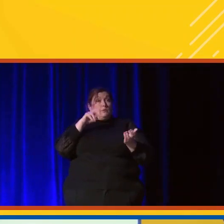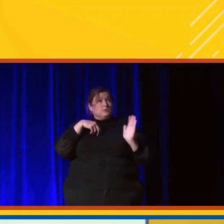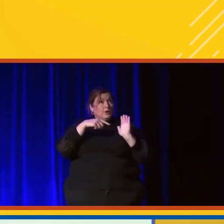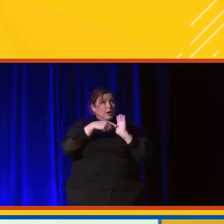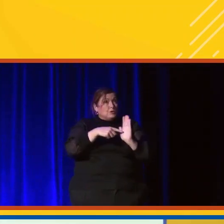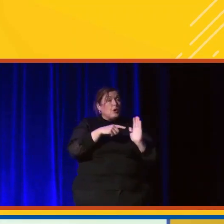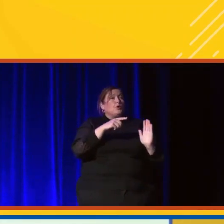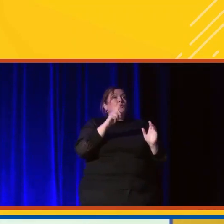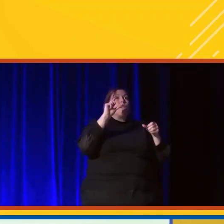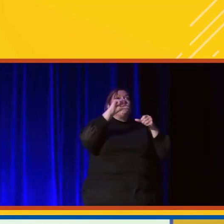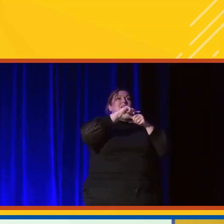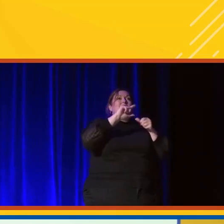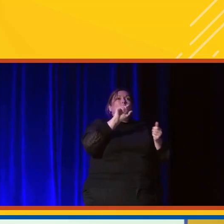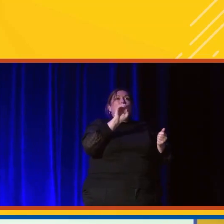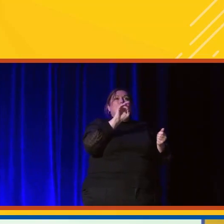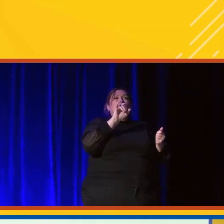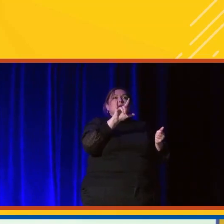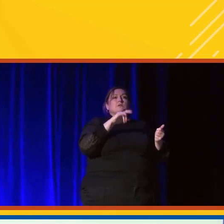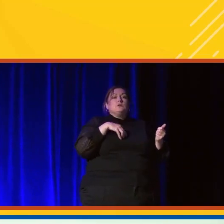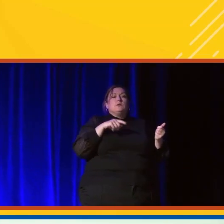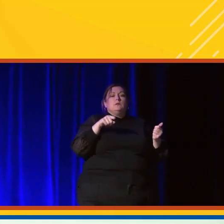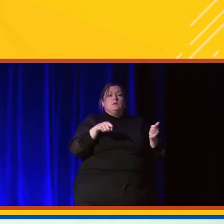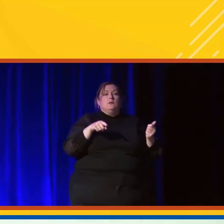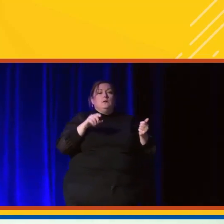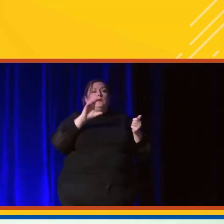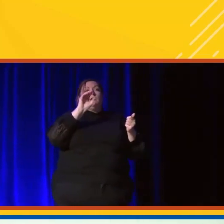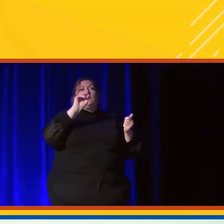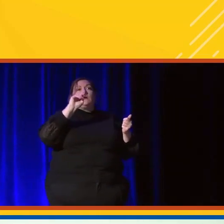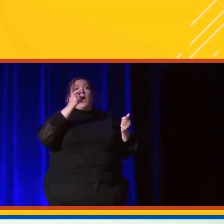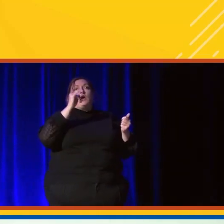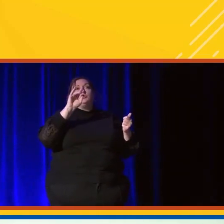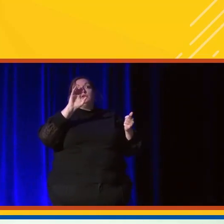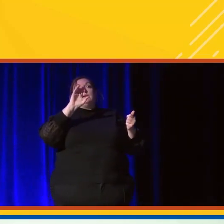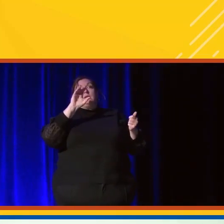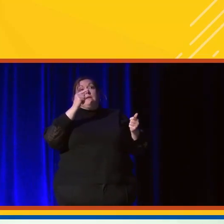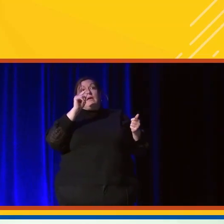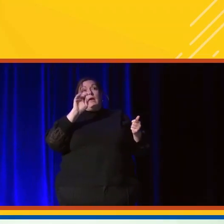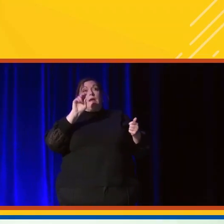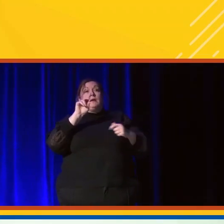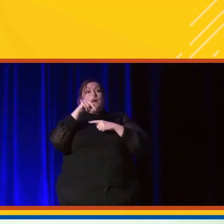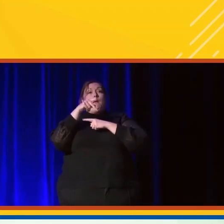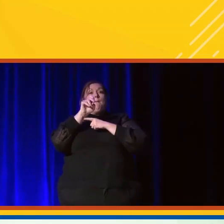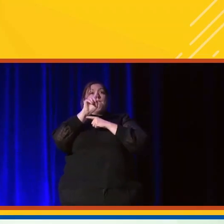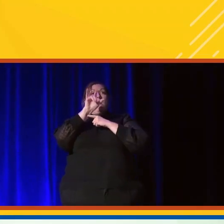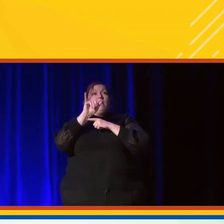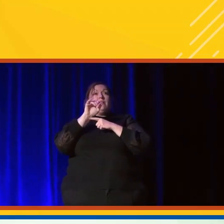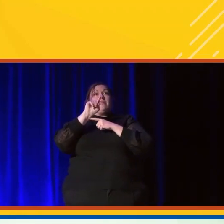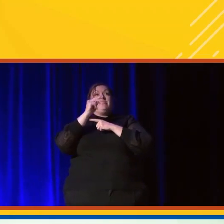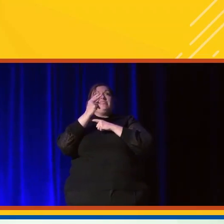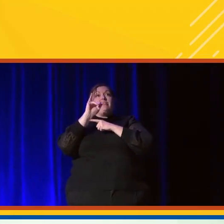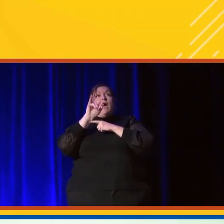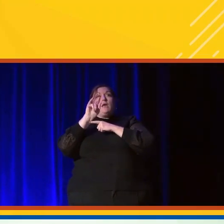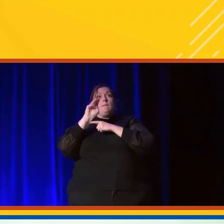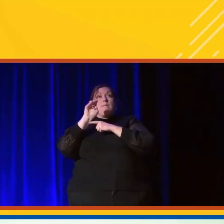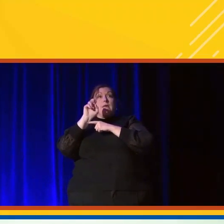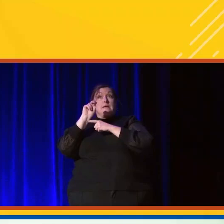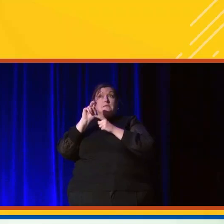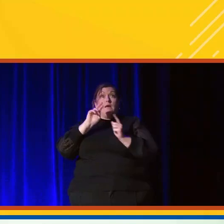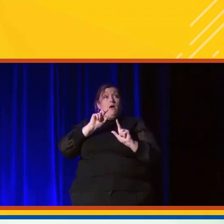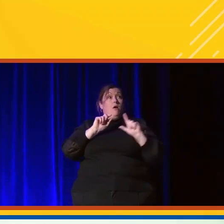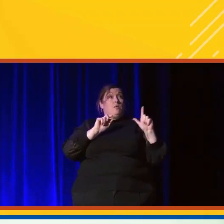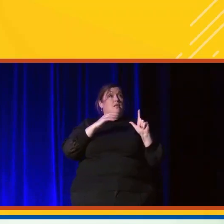this to polymers. Here are some conjugated polythiophene at the coarse grain resolution. On the left, they're in a good solvent, so they're